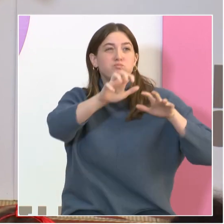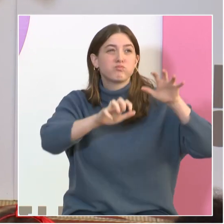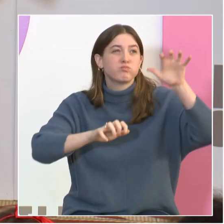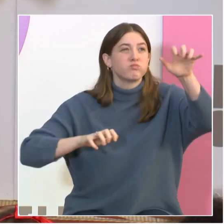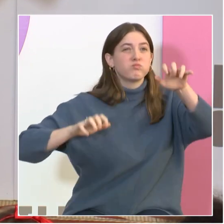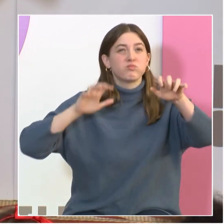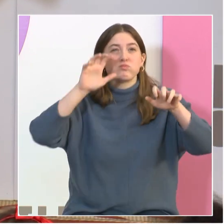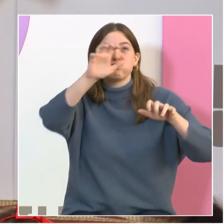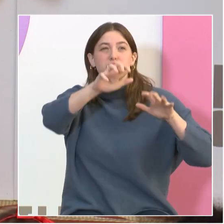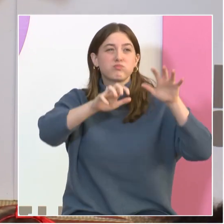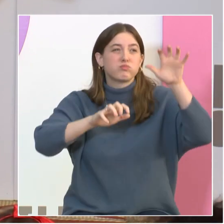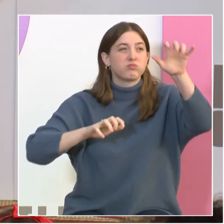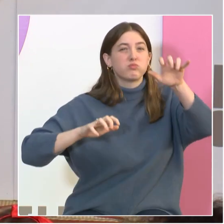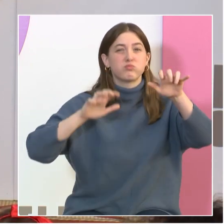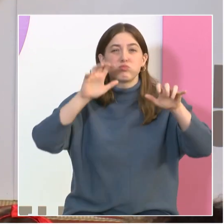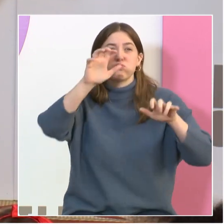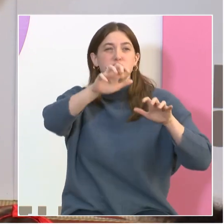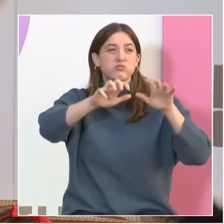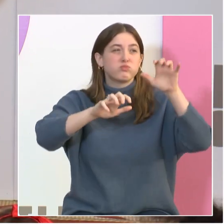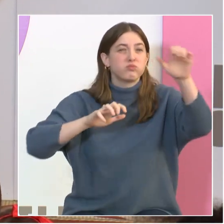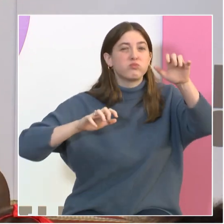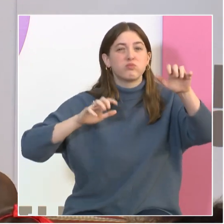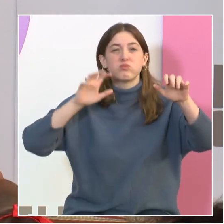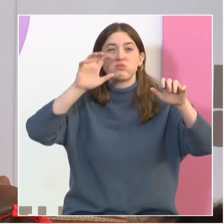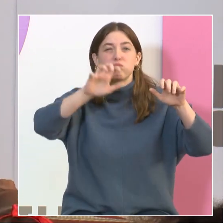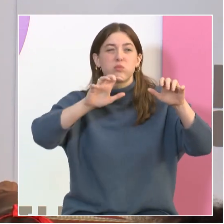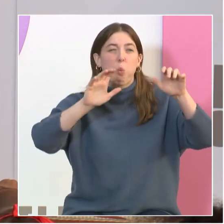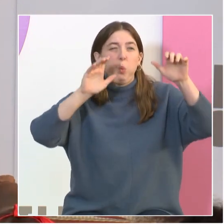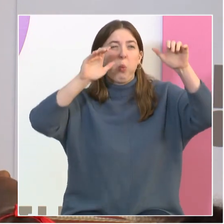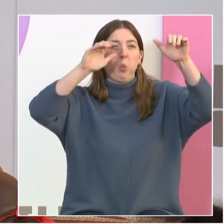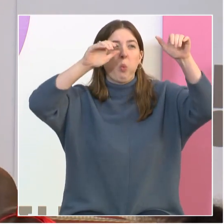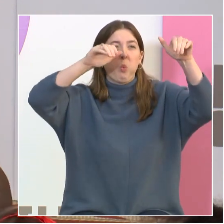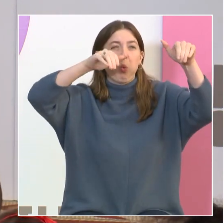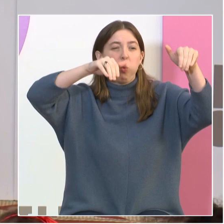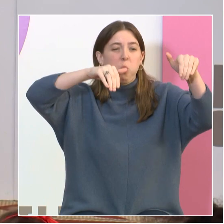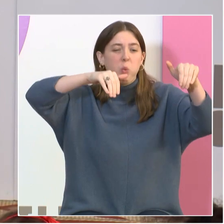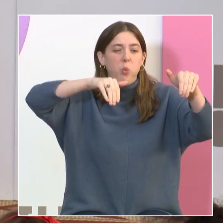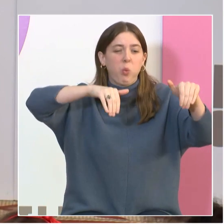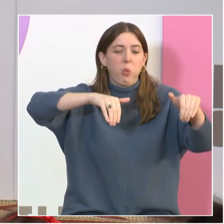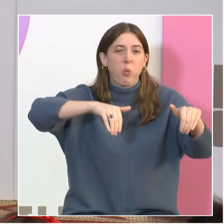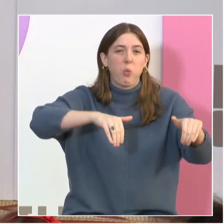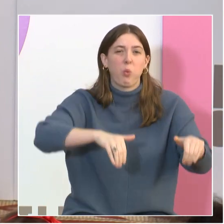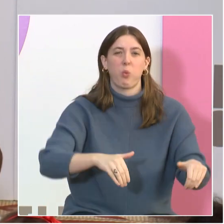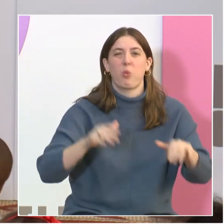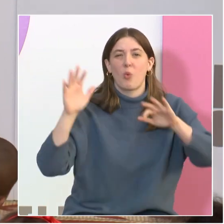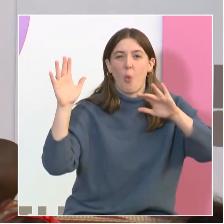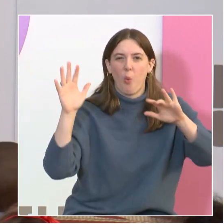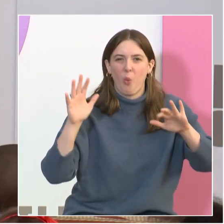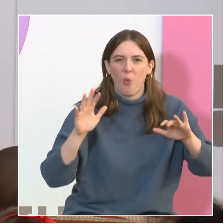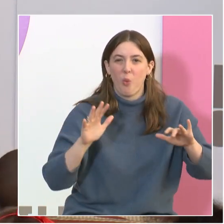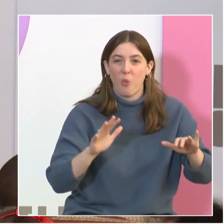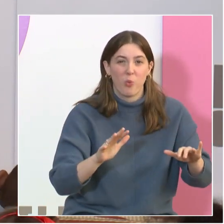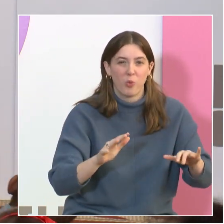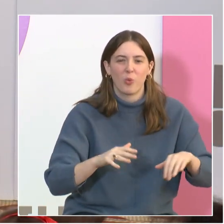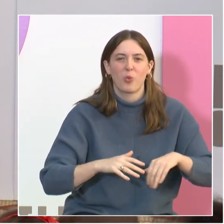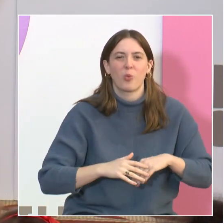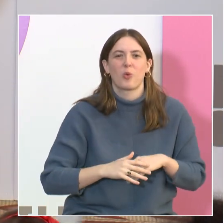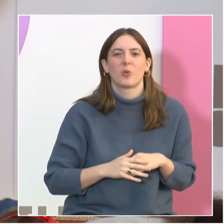great big, tall, heaping mountain of